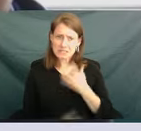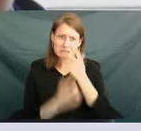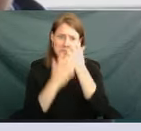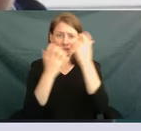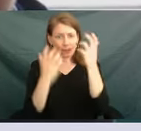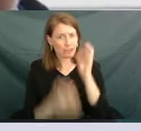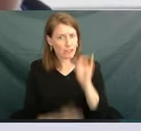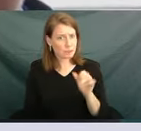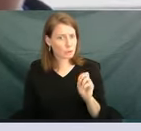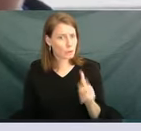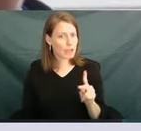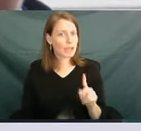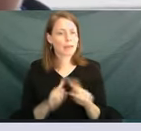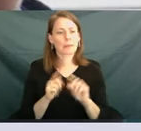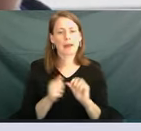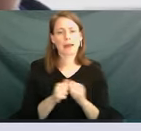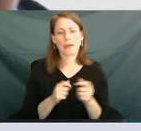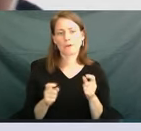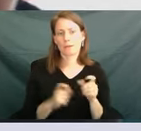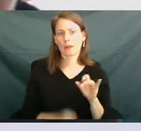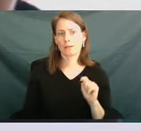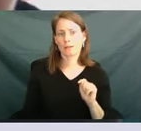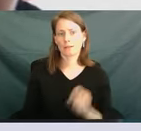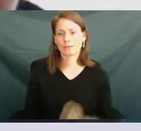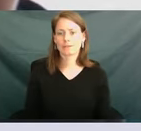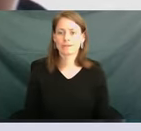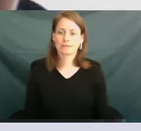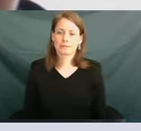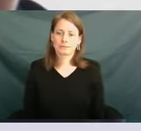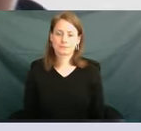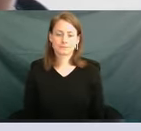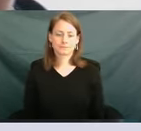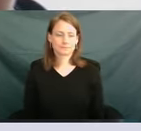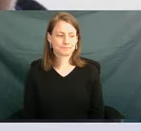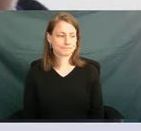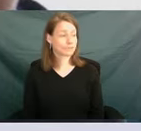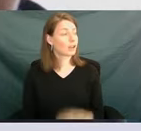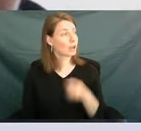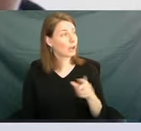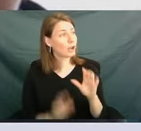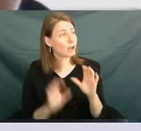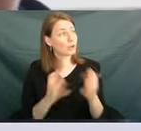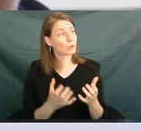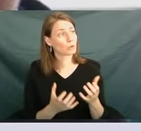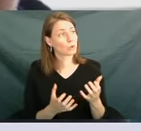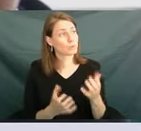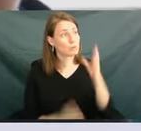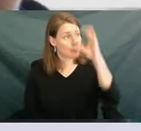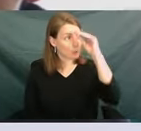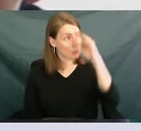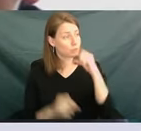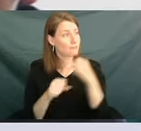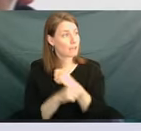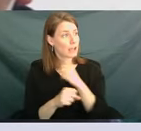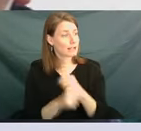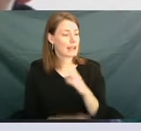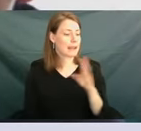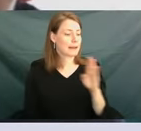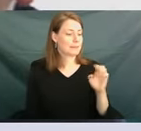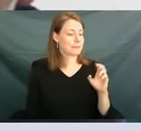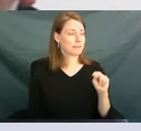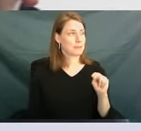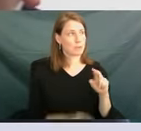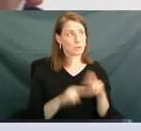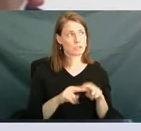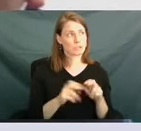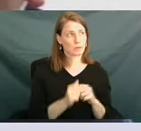was fighting, and there was a group of lads who had been fighting, and Ben was sitting with the rest of them. Ben was part of this group